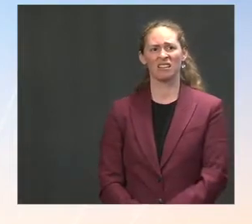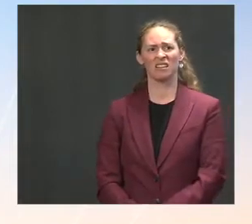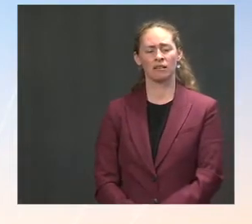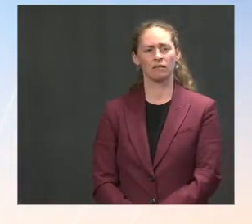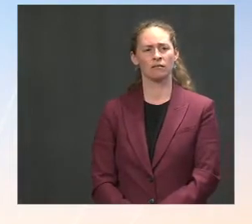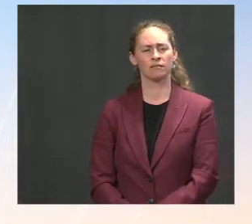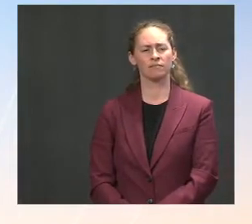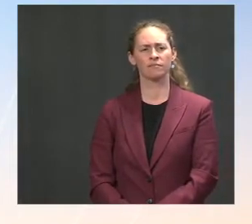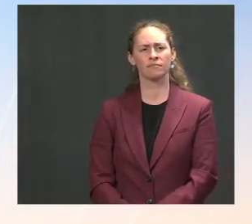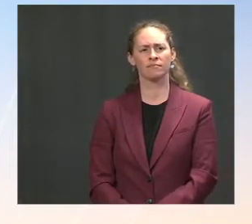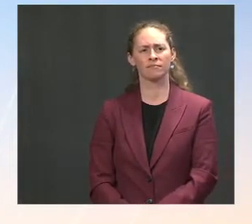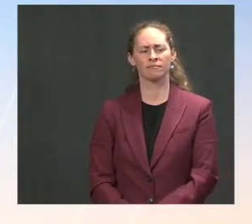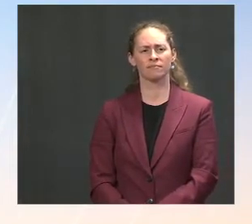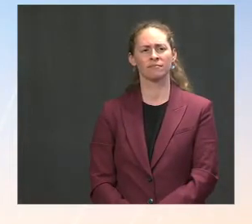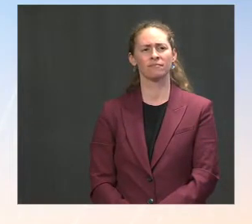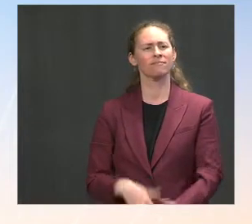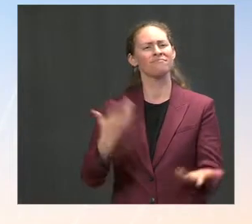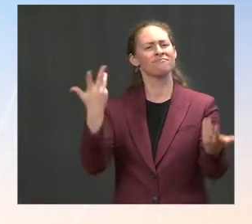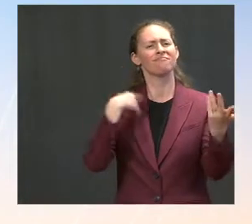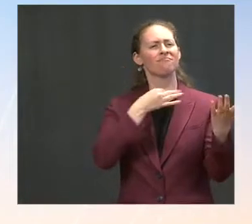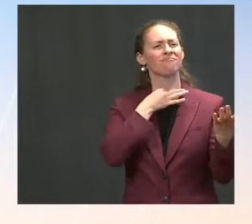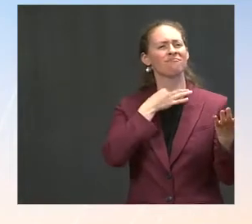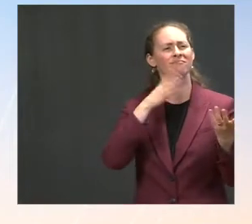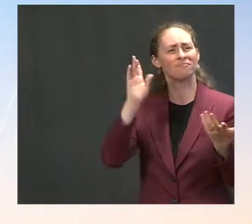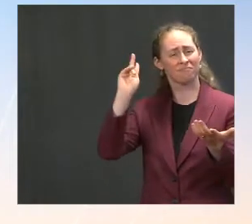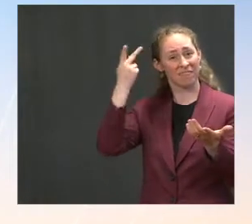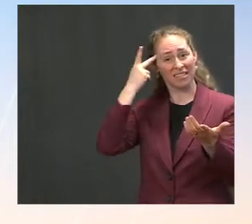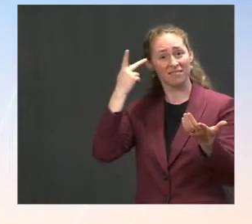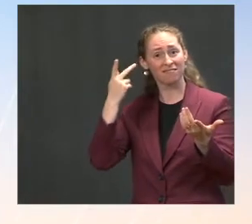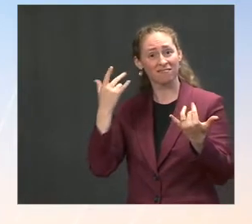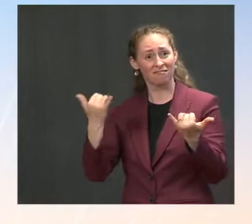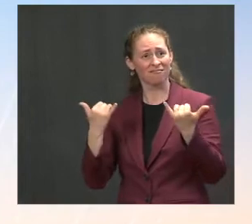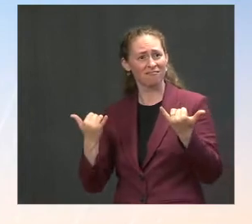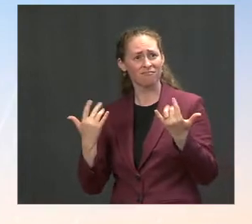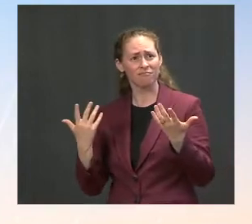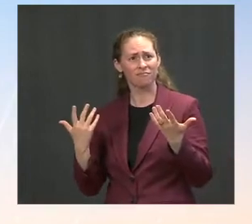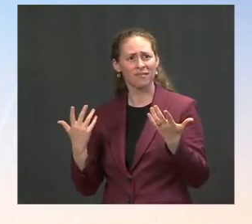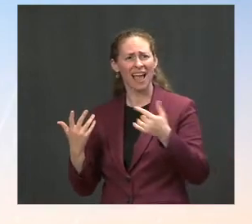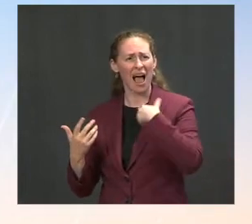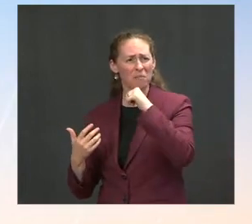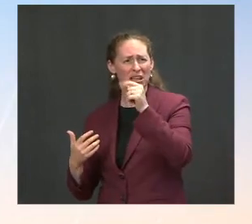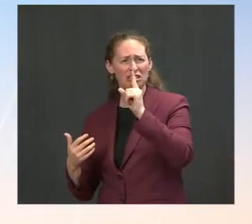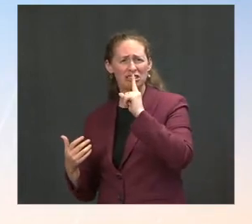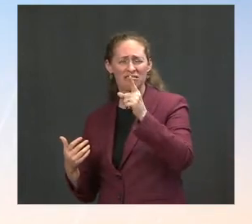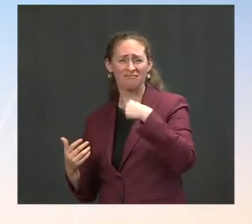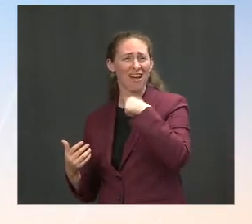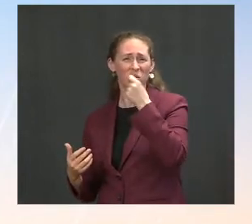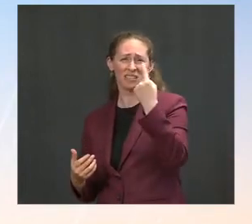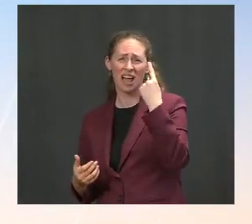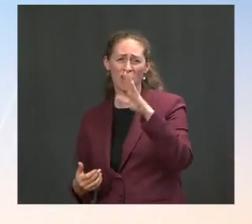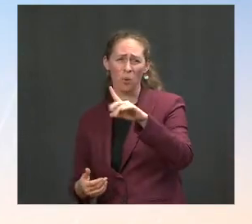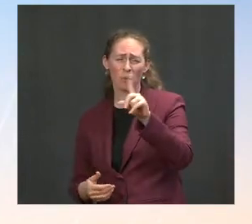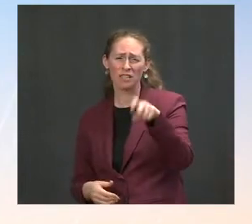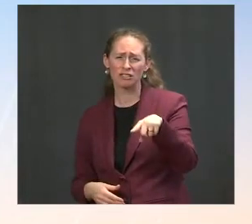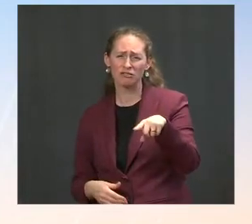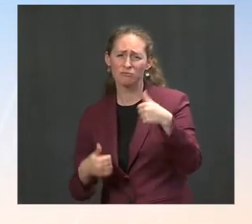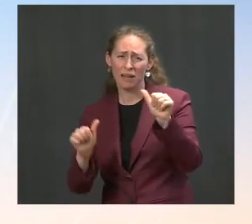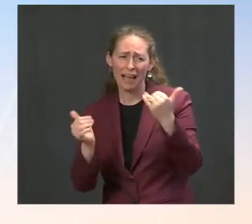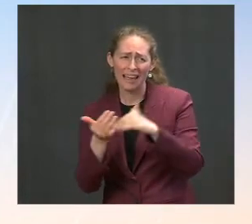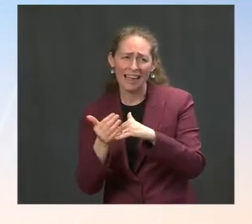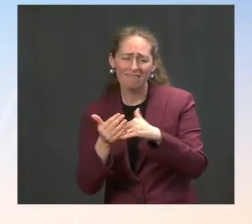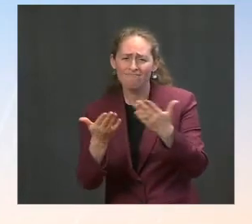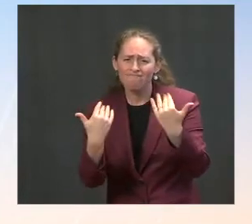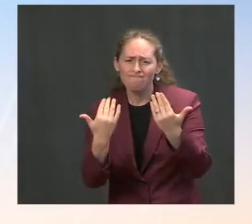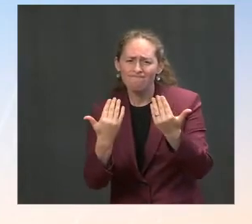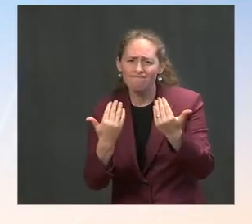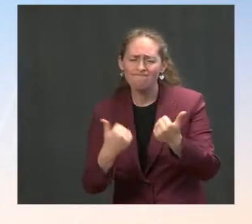out? Or is there a political component to it, do you think? I'm not sure I'm following your question. Try again. Well, or wouldn't it tell be- me more about what you're looking